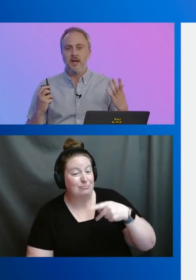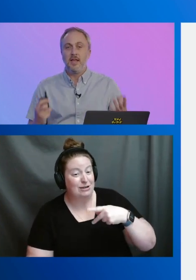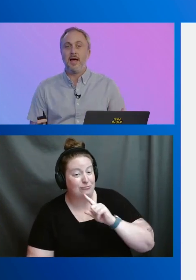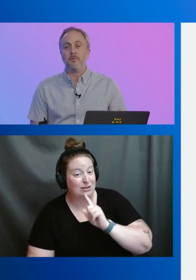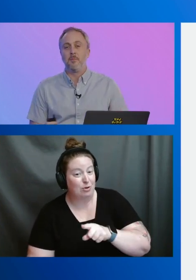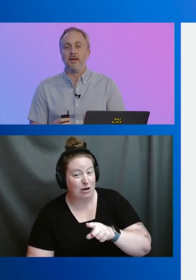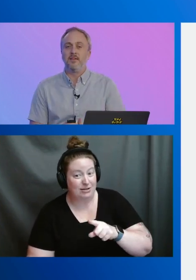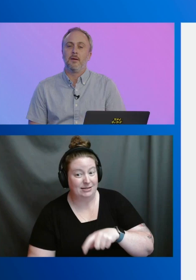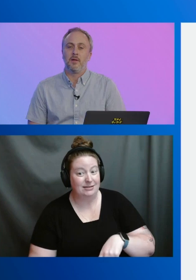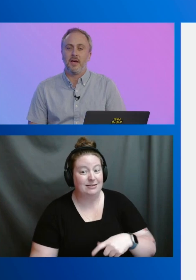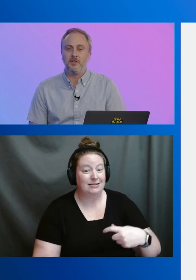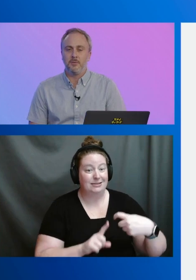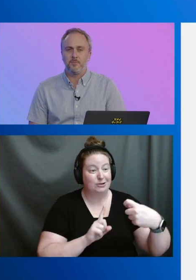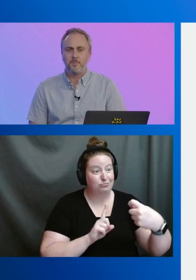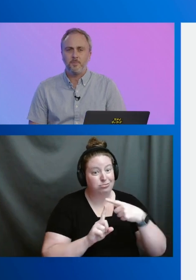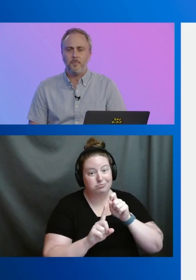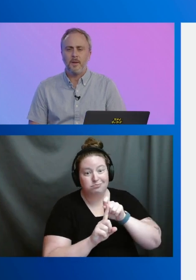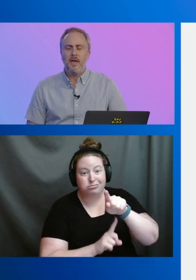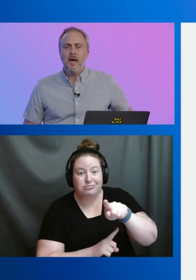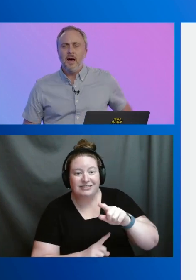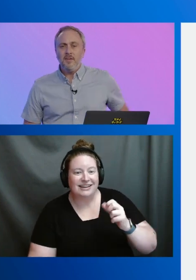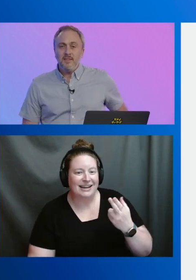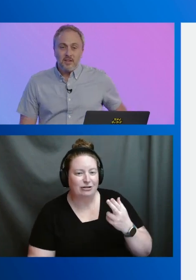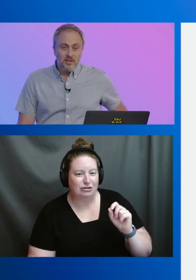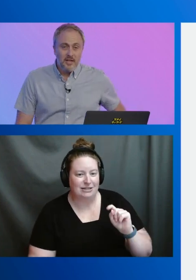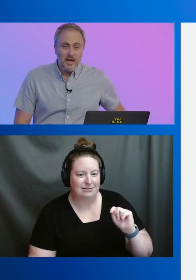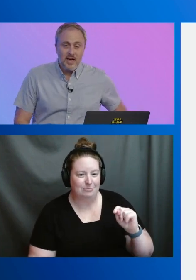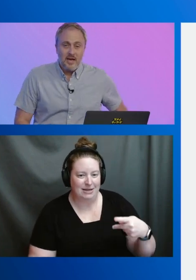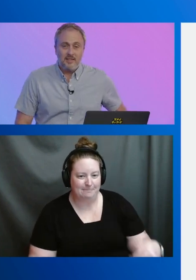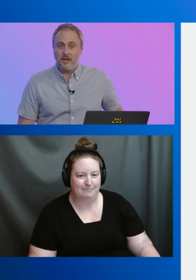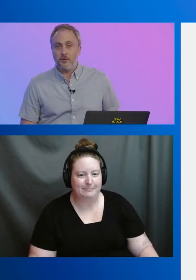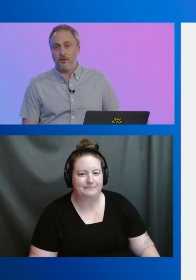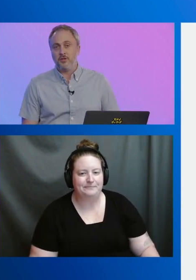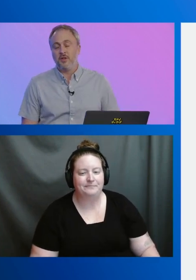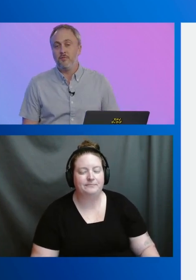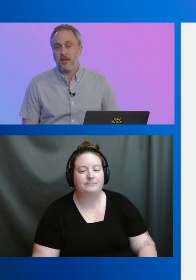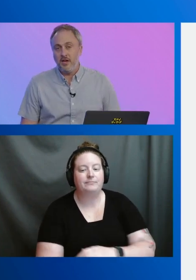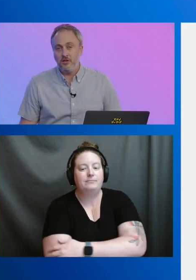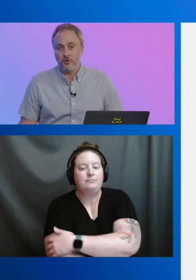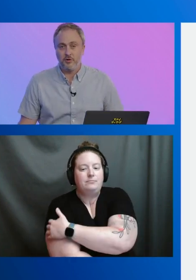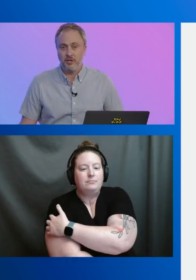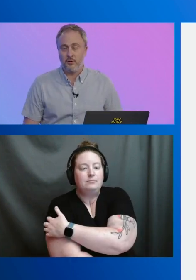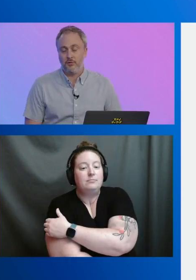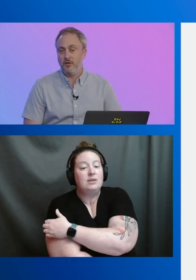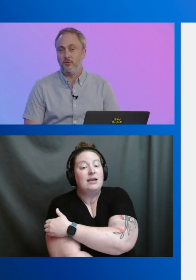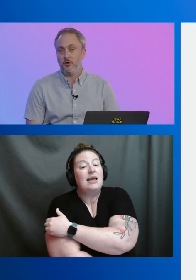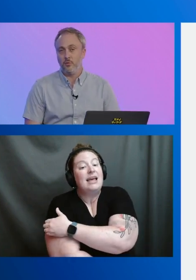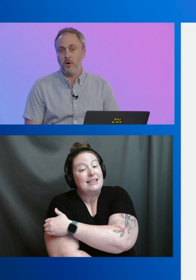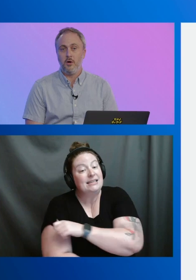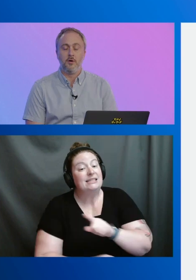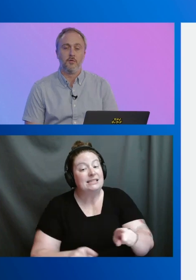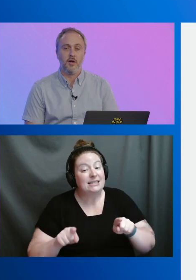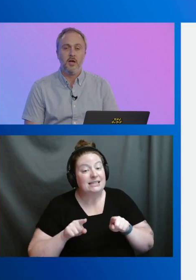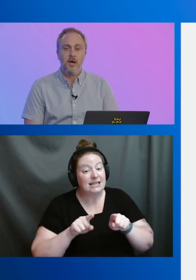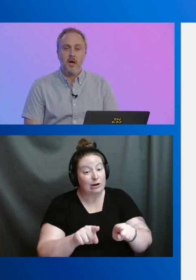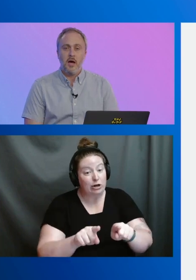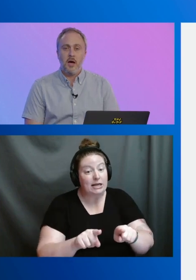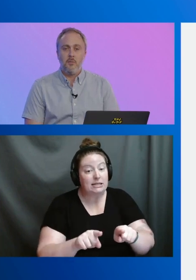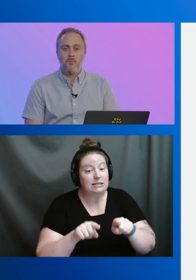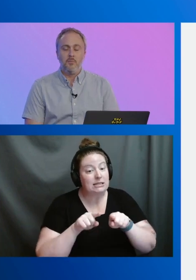interactive Lambda-based application. And this is actually a synchronous invocation or a synchronous workload,